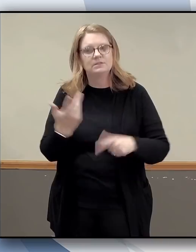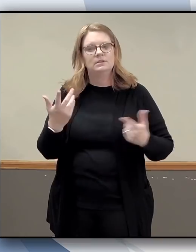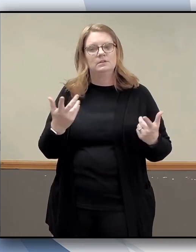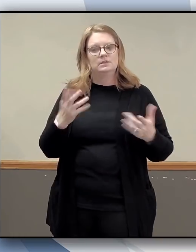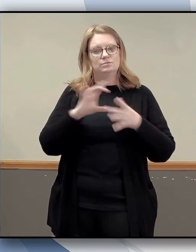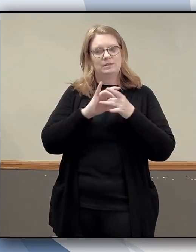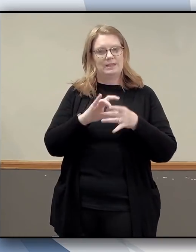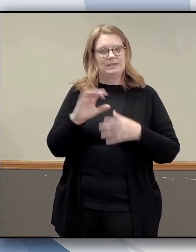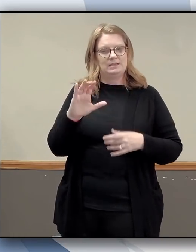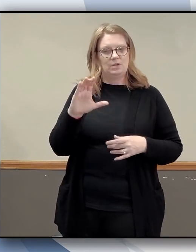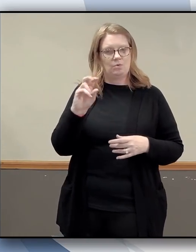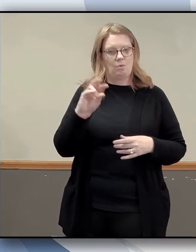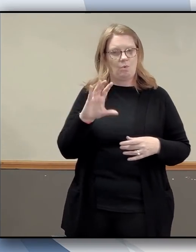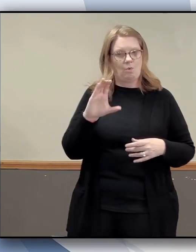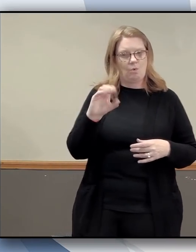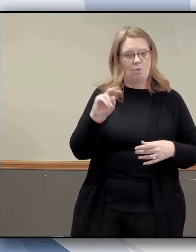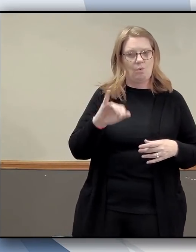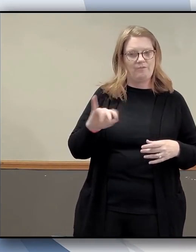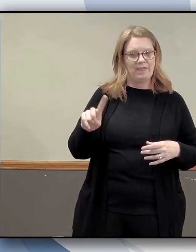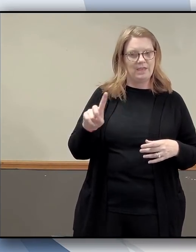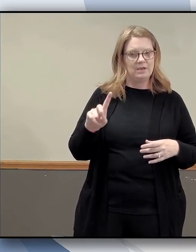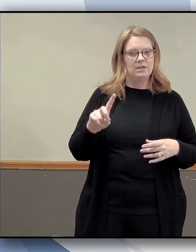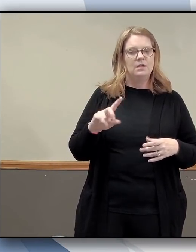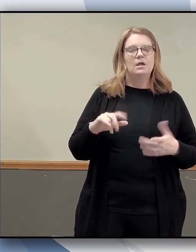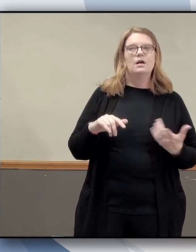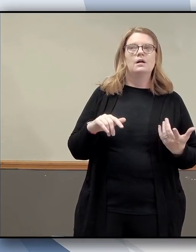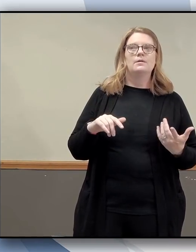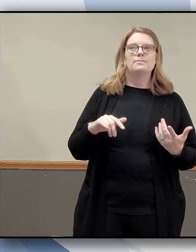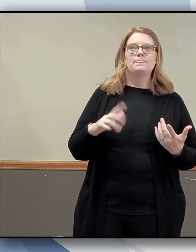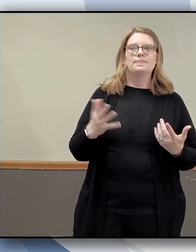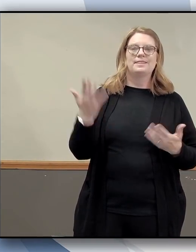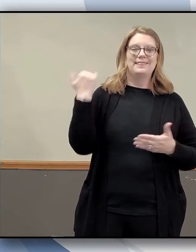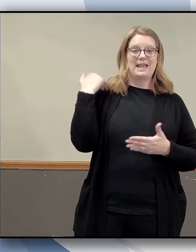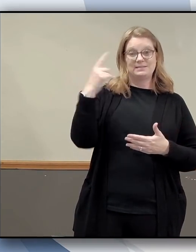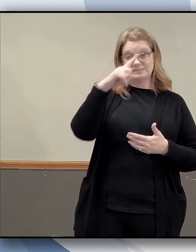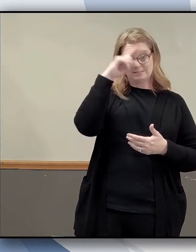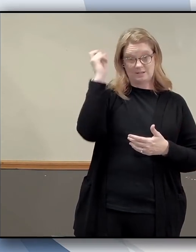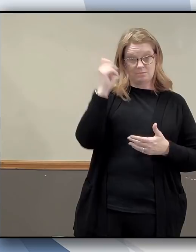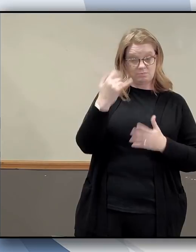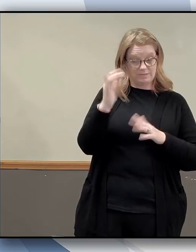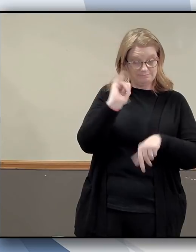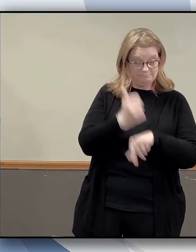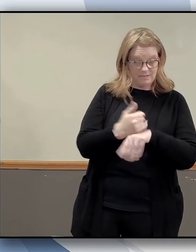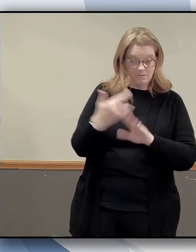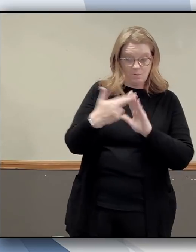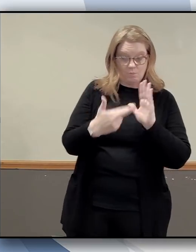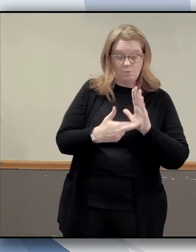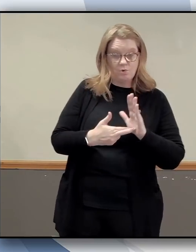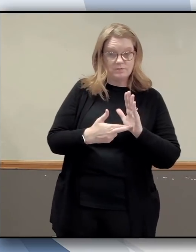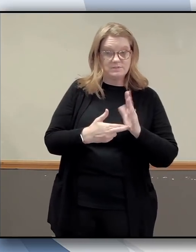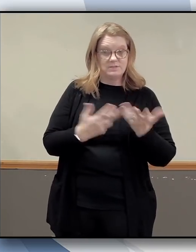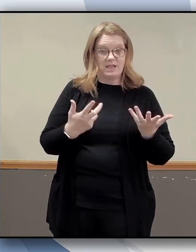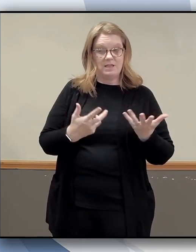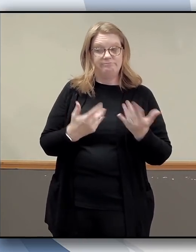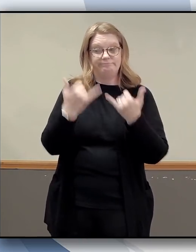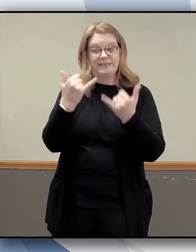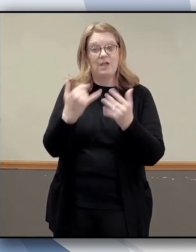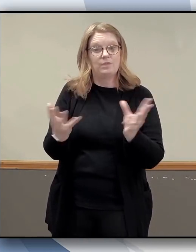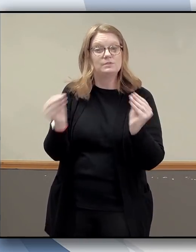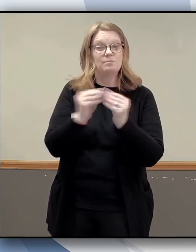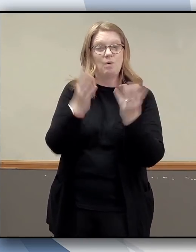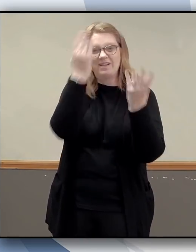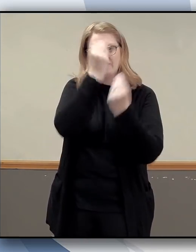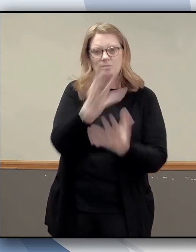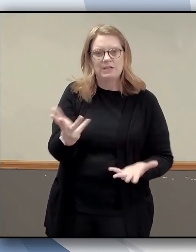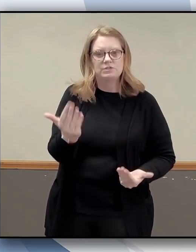also, I think shows the humility that when we made some of these rules last summer, we didn't know everything we know today. And so we want to keep adopting and